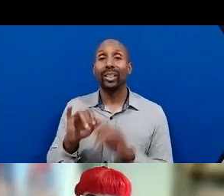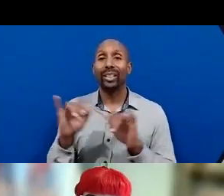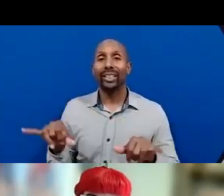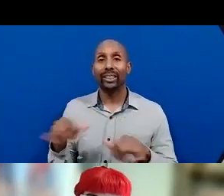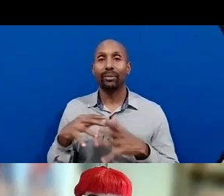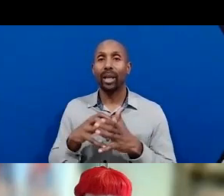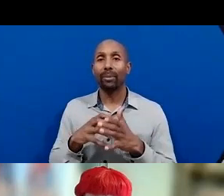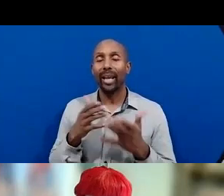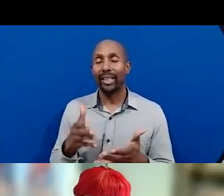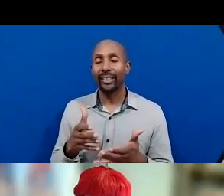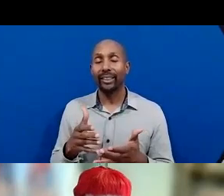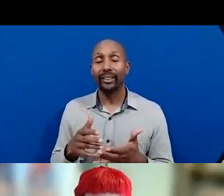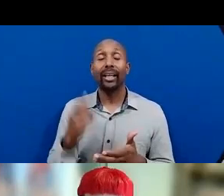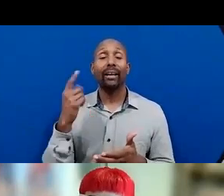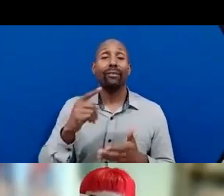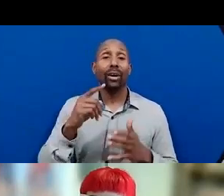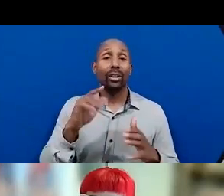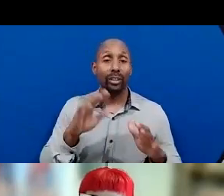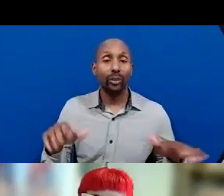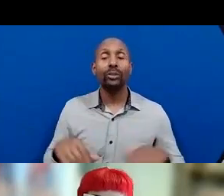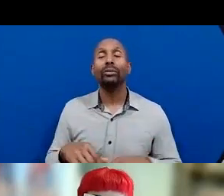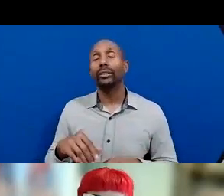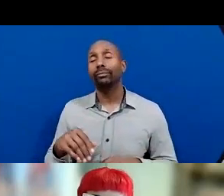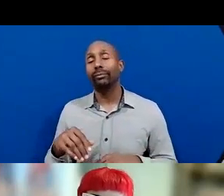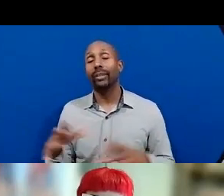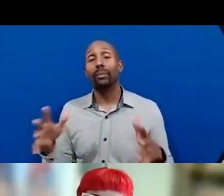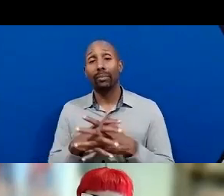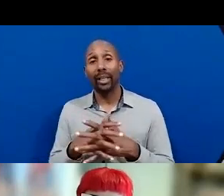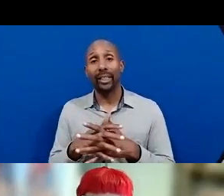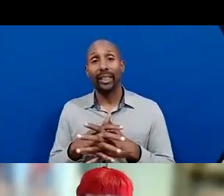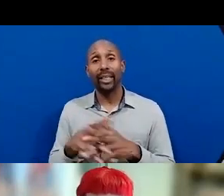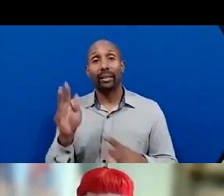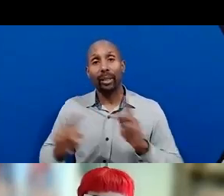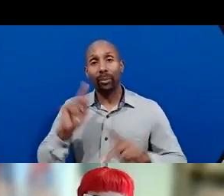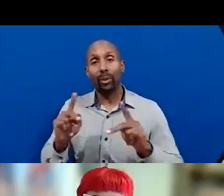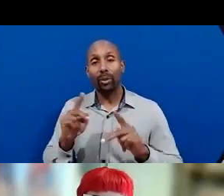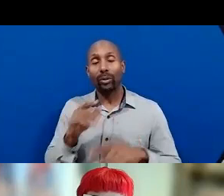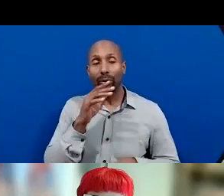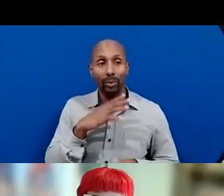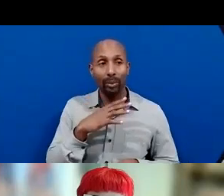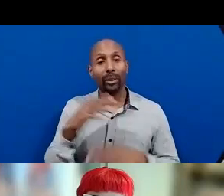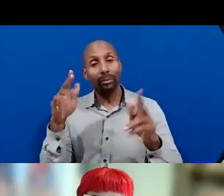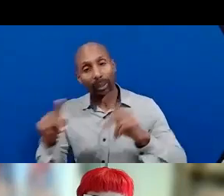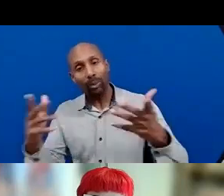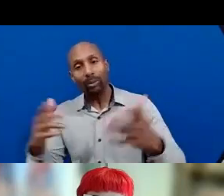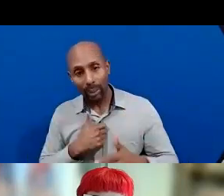pregnant people. It says women, sorry, for people who are pregnant. And